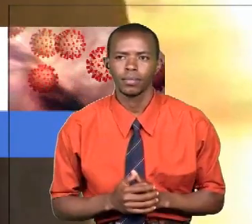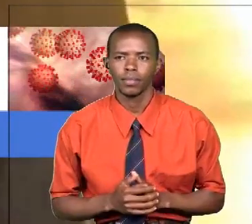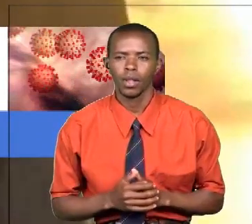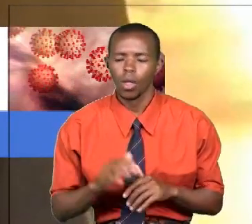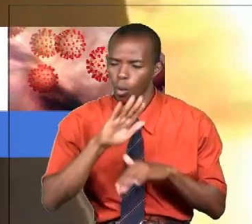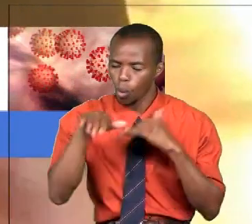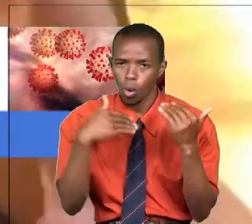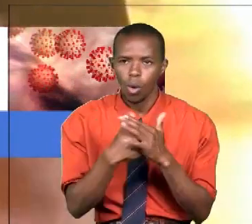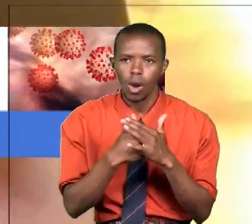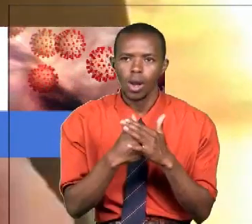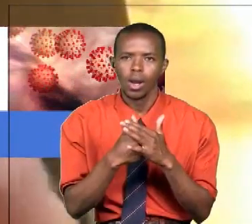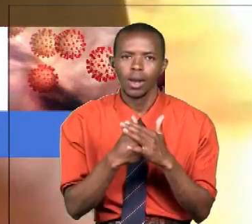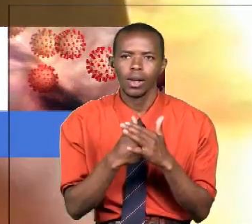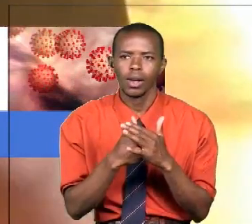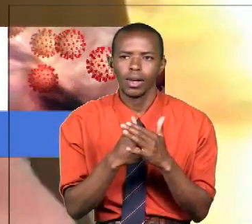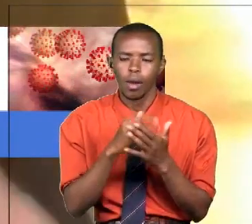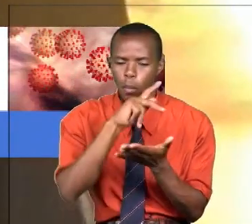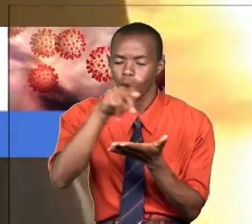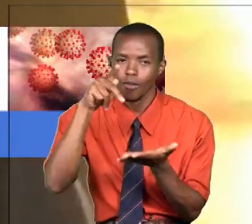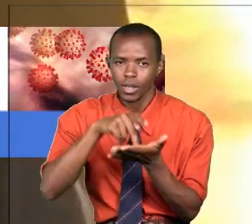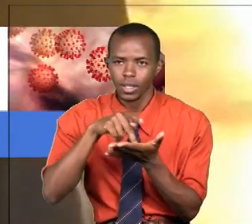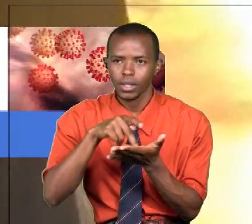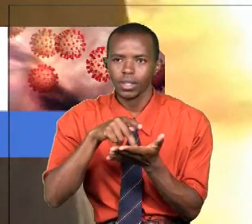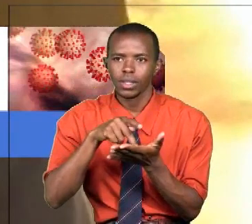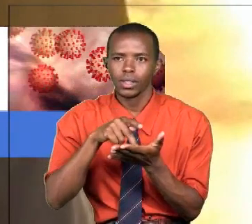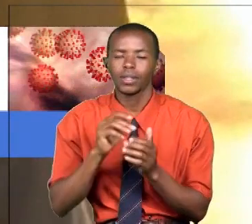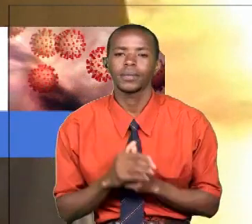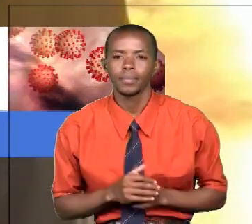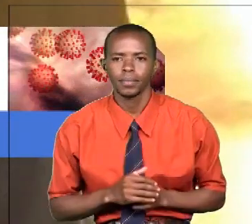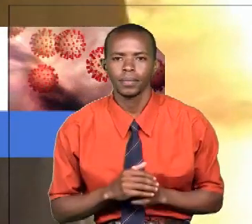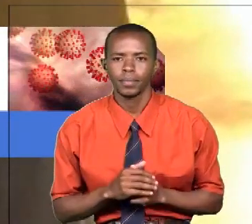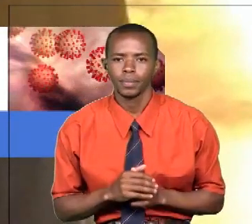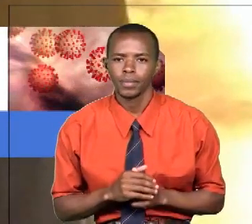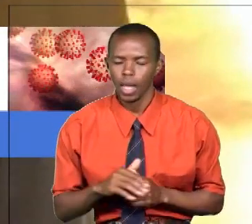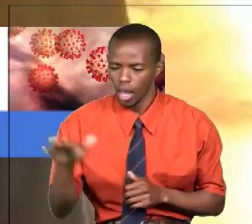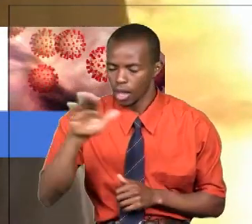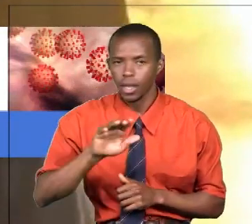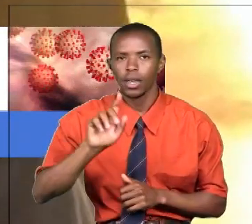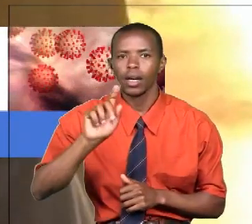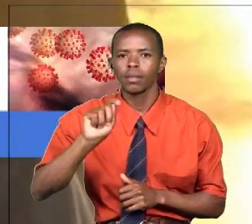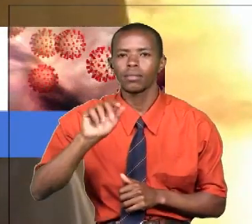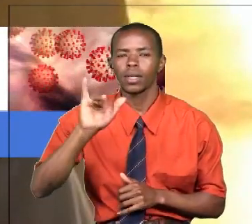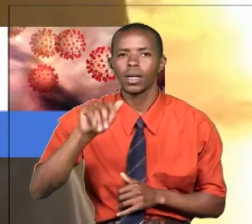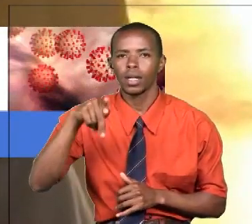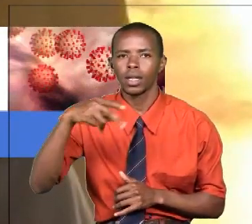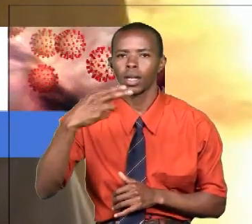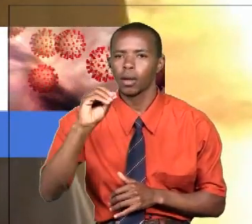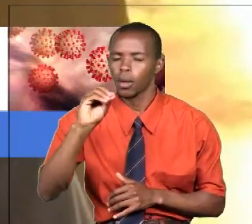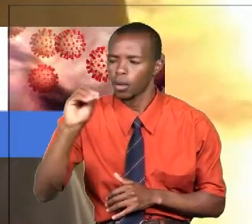province was inside the typhoon, and the typhoon is very, very strong,